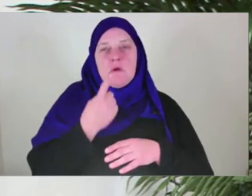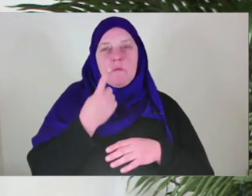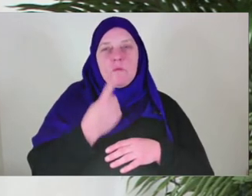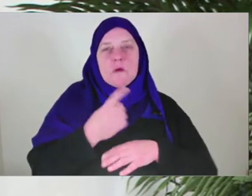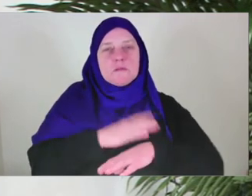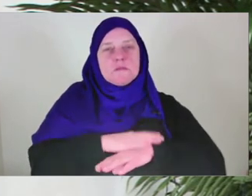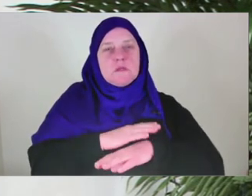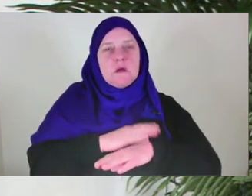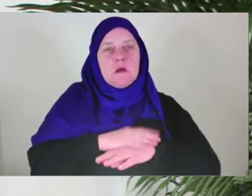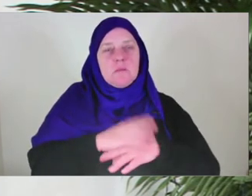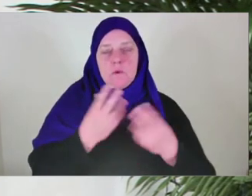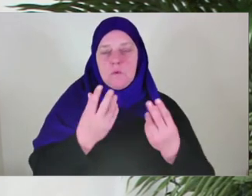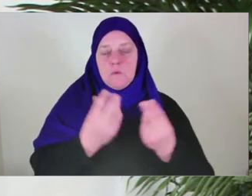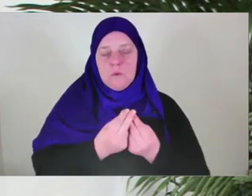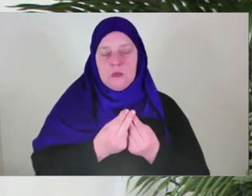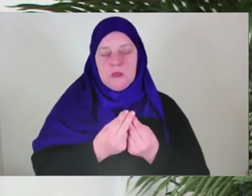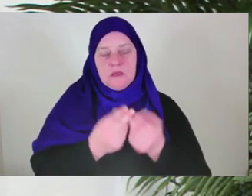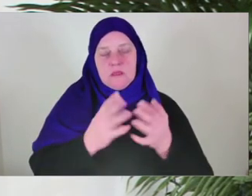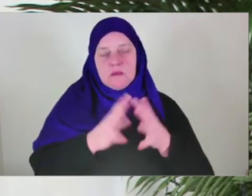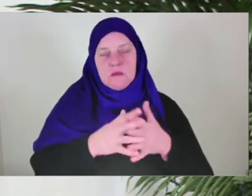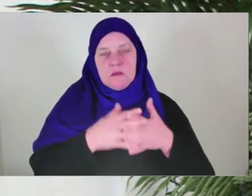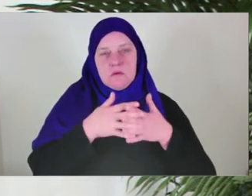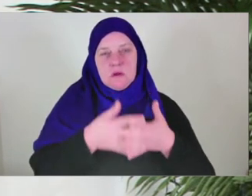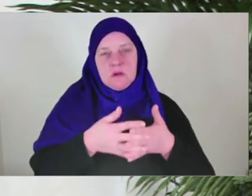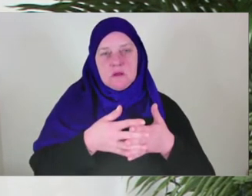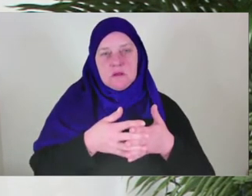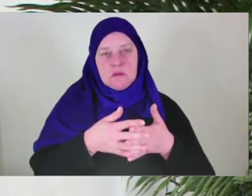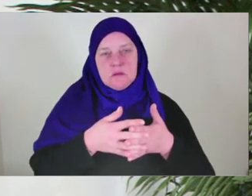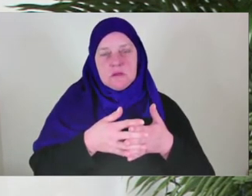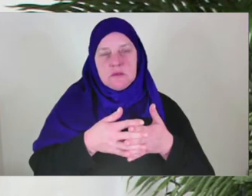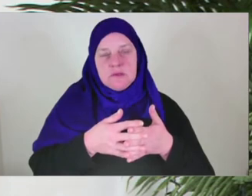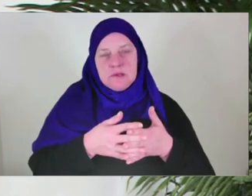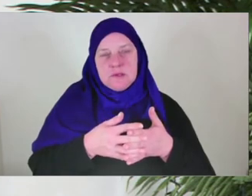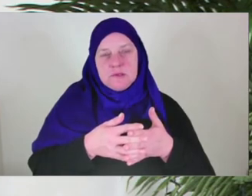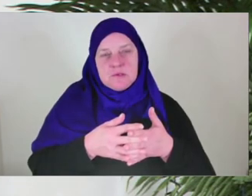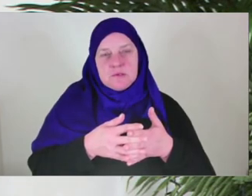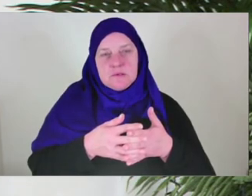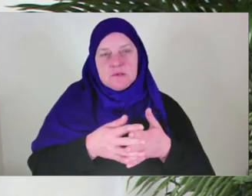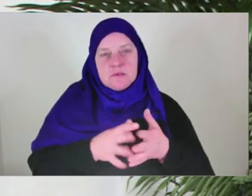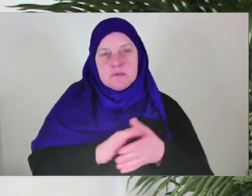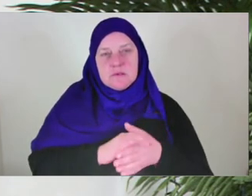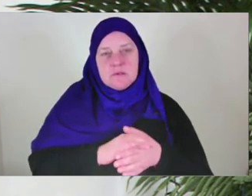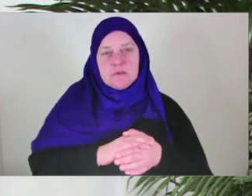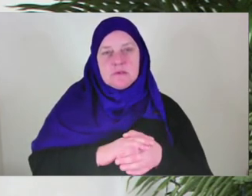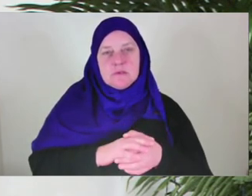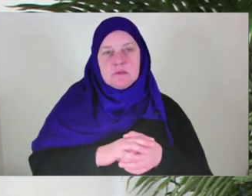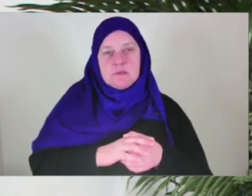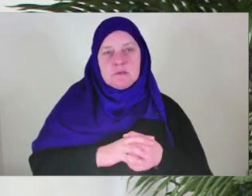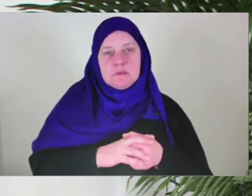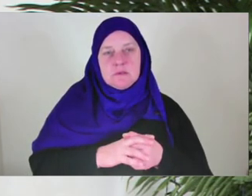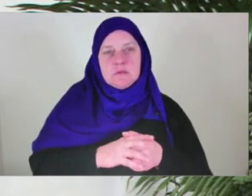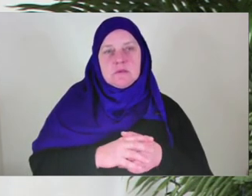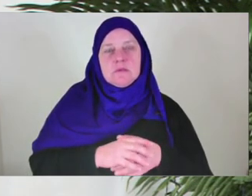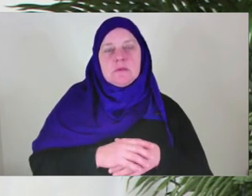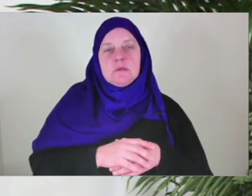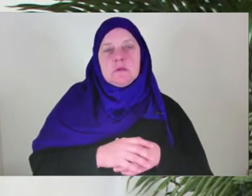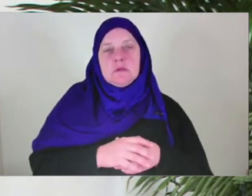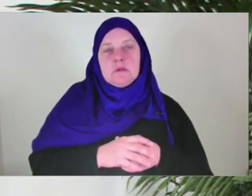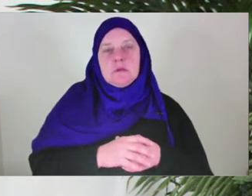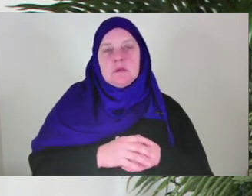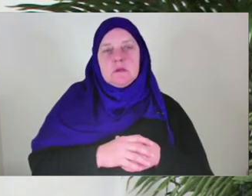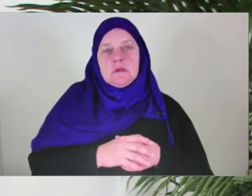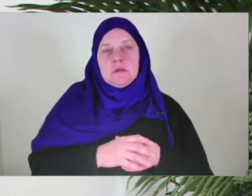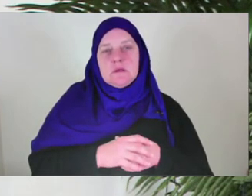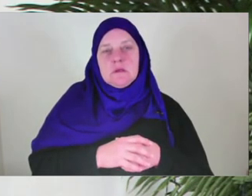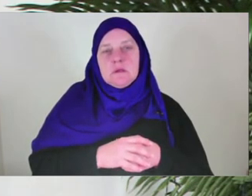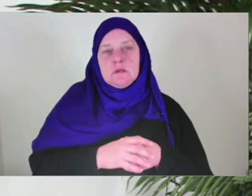with tafsir of Surah Al-Hamd, and this will be led by Sheikh Muhammad Dehnawi. If you haven't met